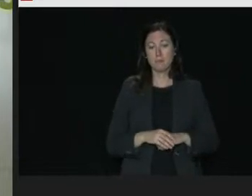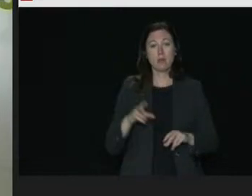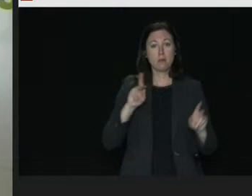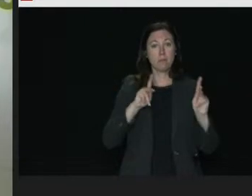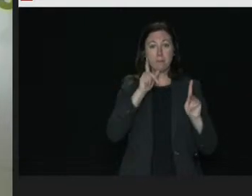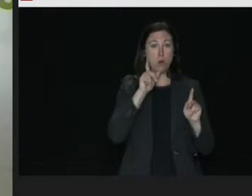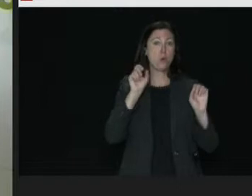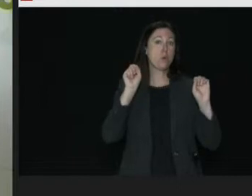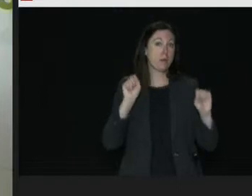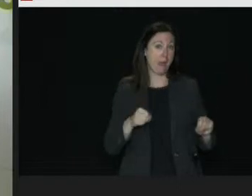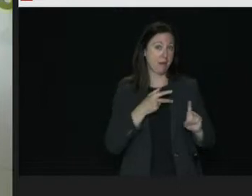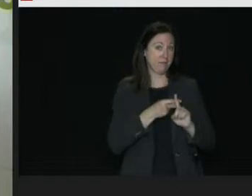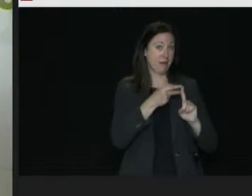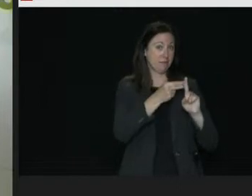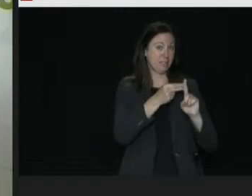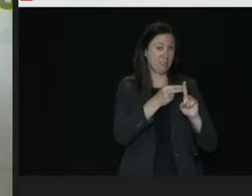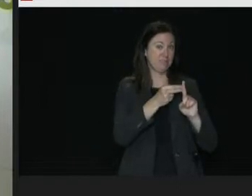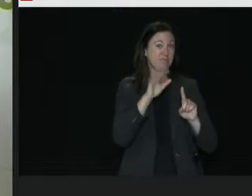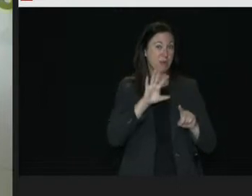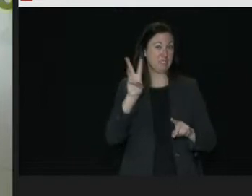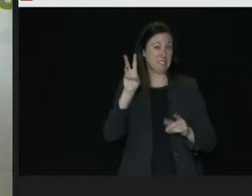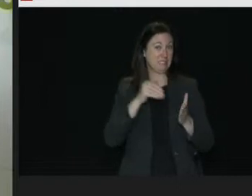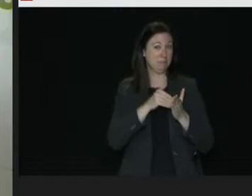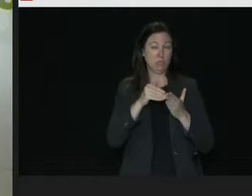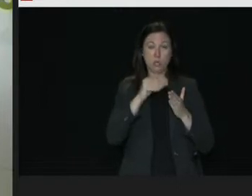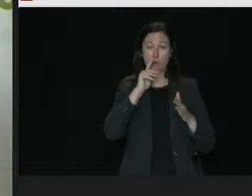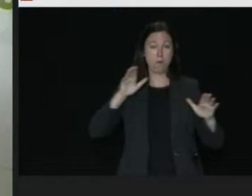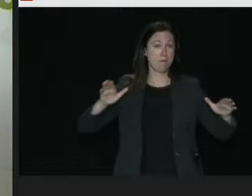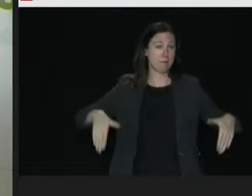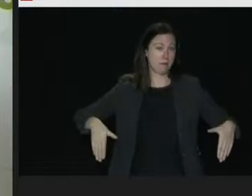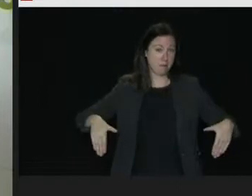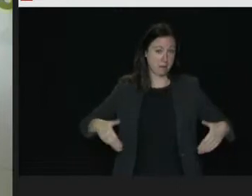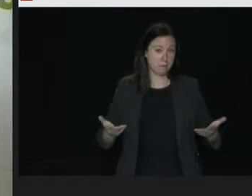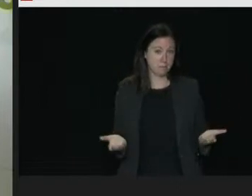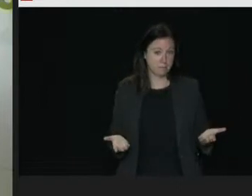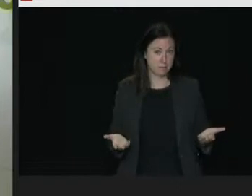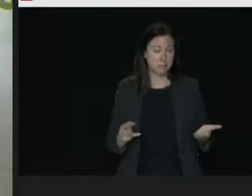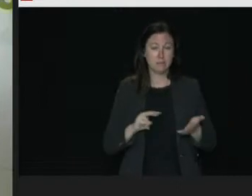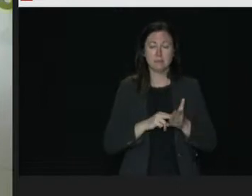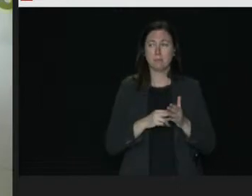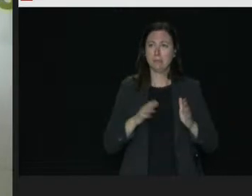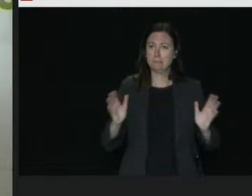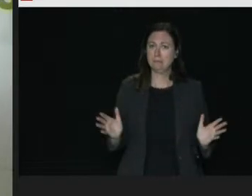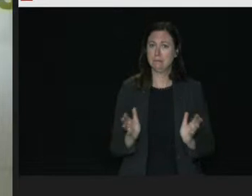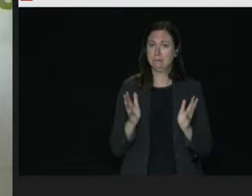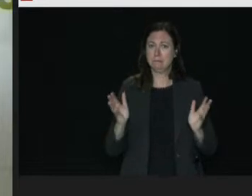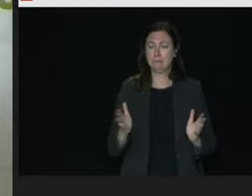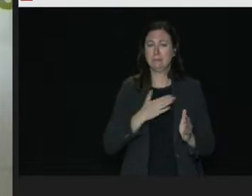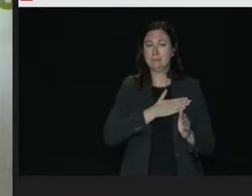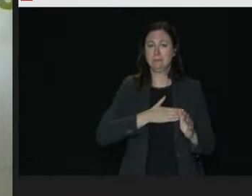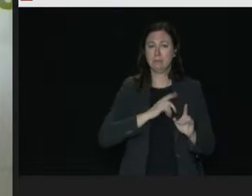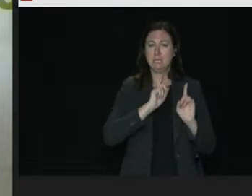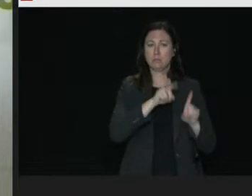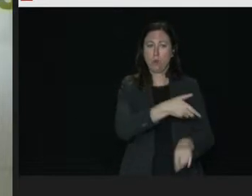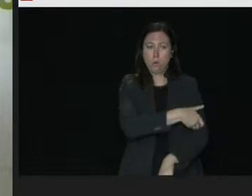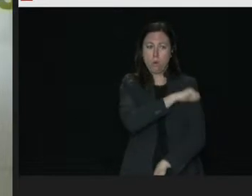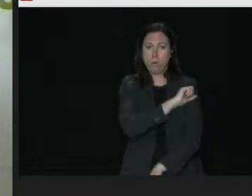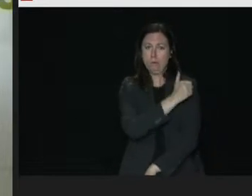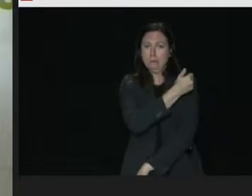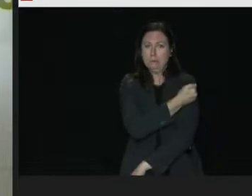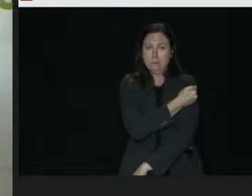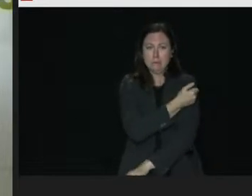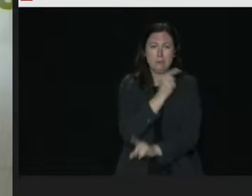that are not yet fully vaccinated, and this is why we must continue to increase vaccine coverage and protect everyone we